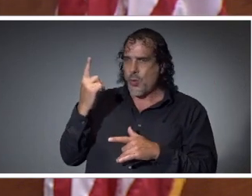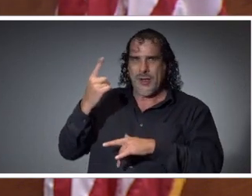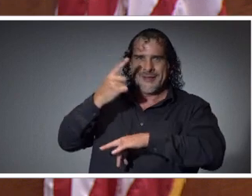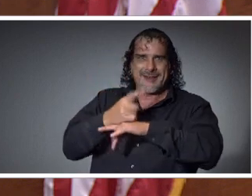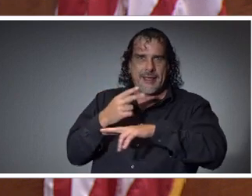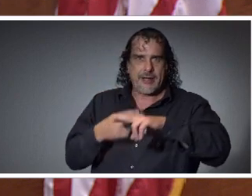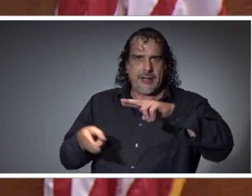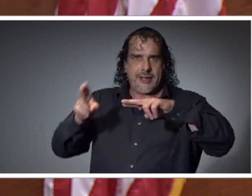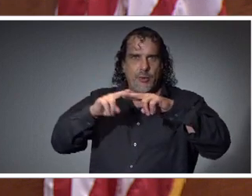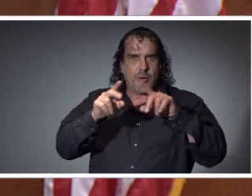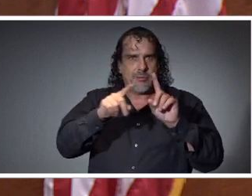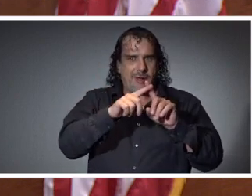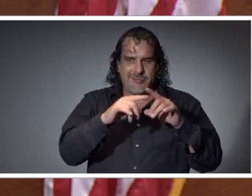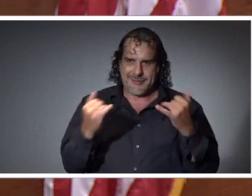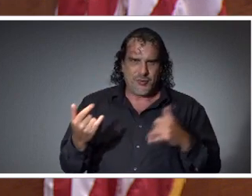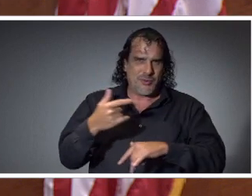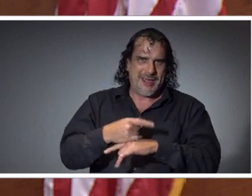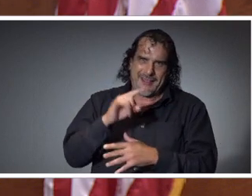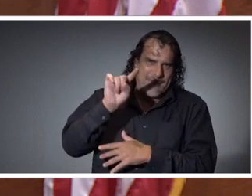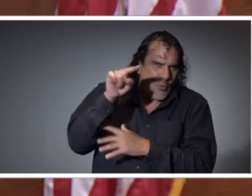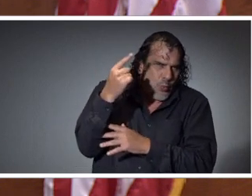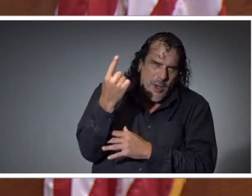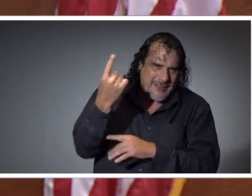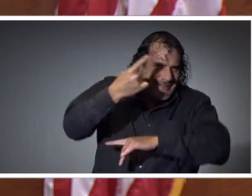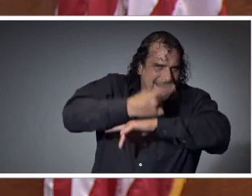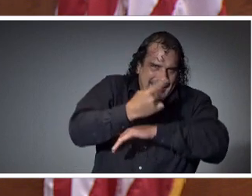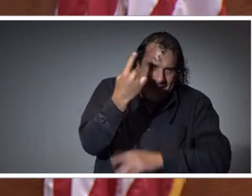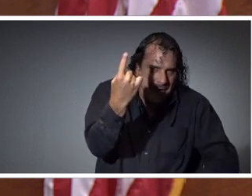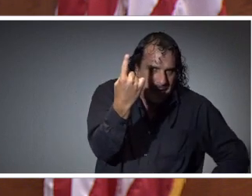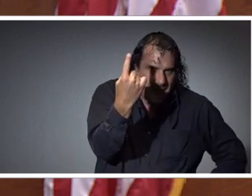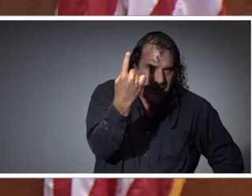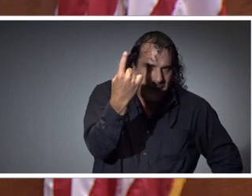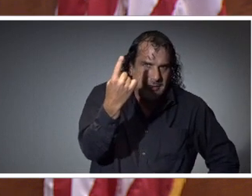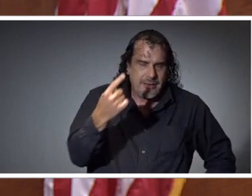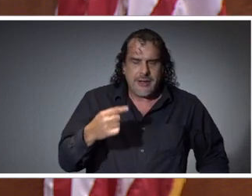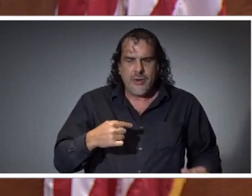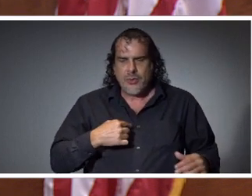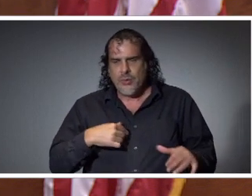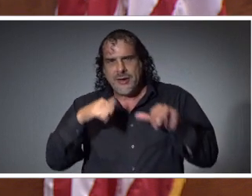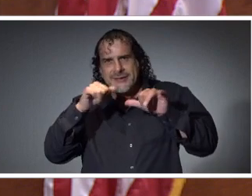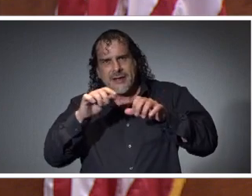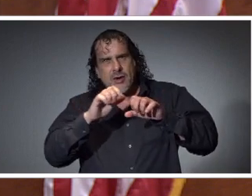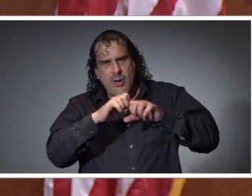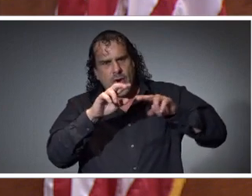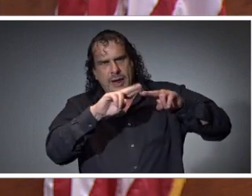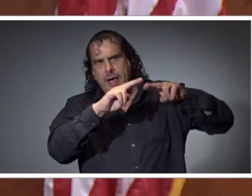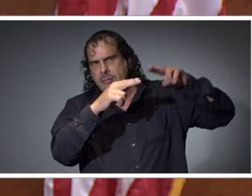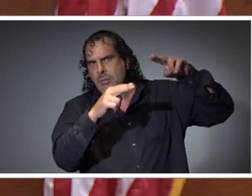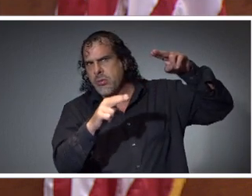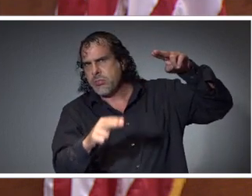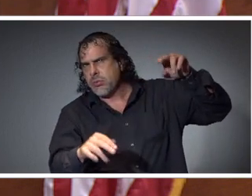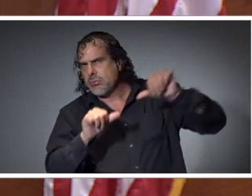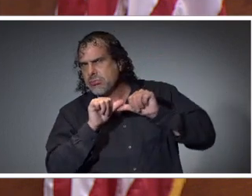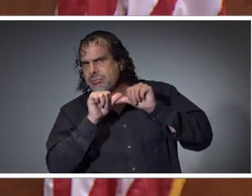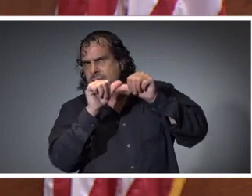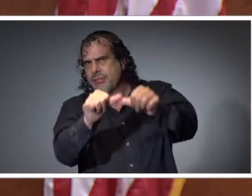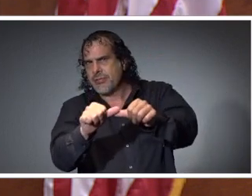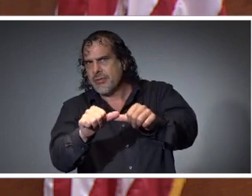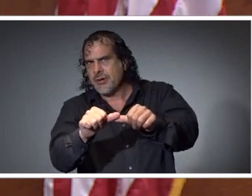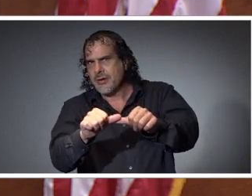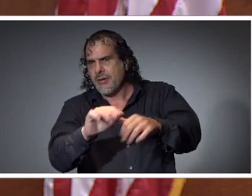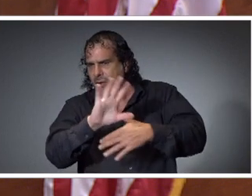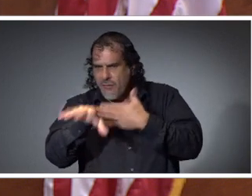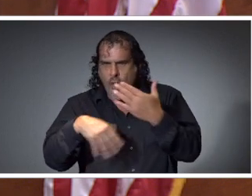number of positive results today. And so we're still on a very downward trend in total number of new